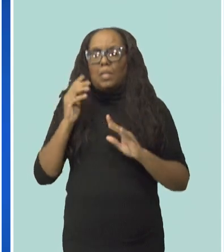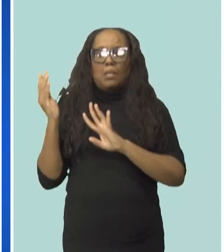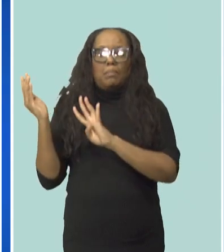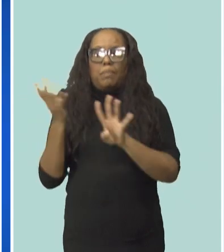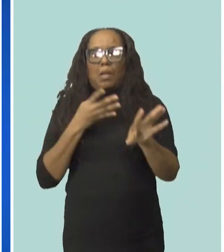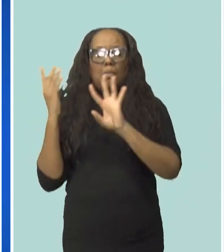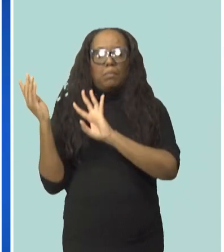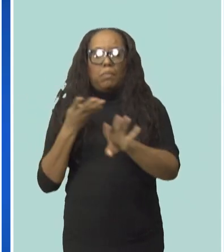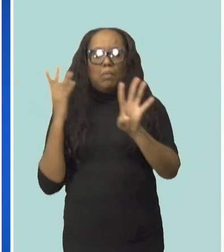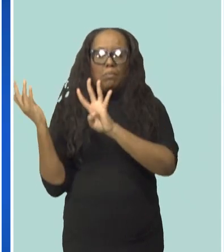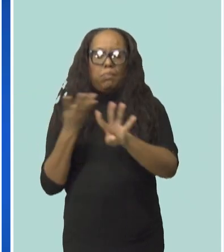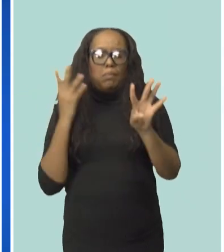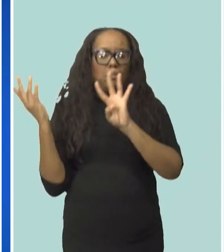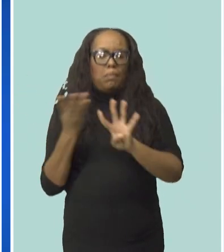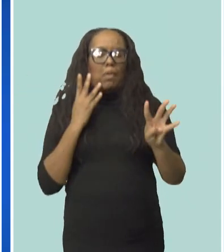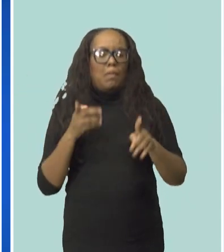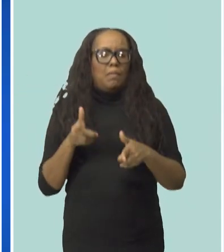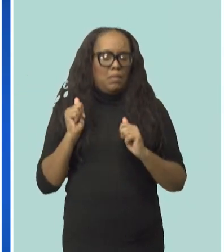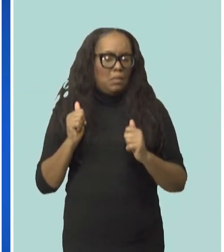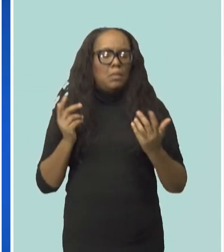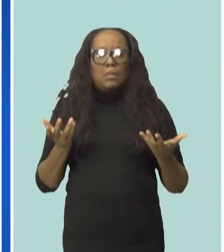as we would have wanted to,